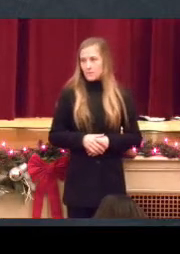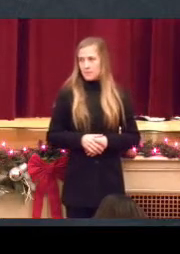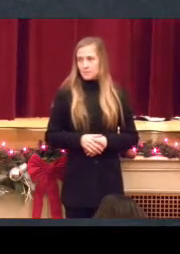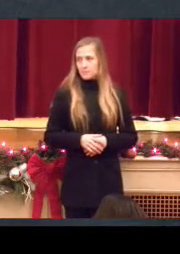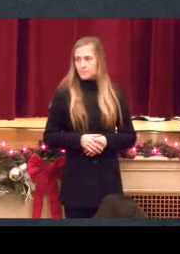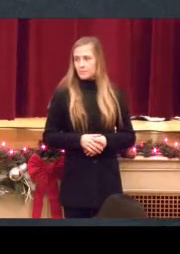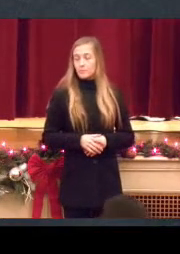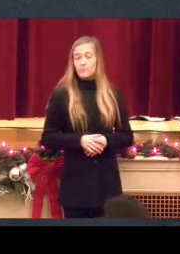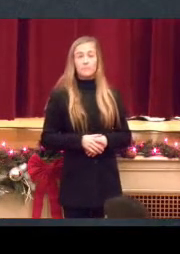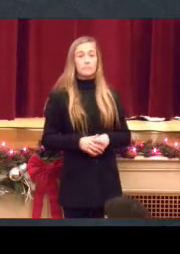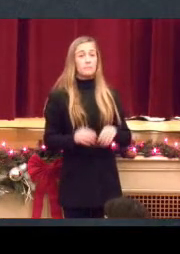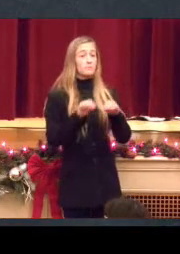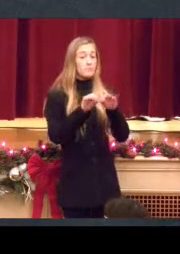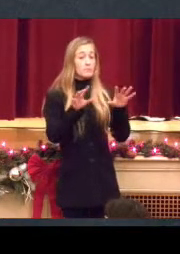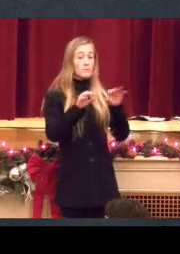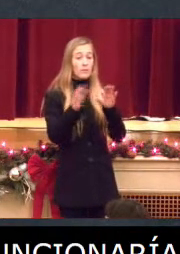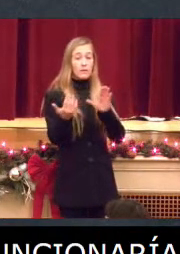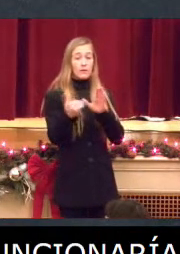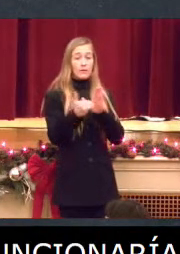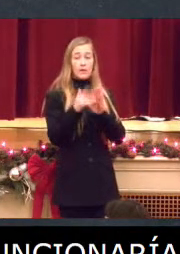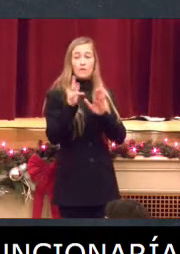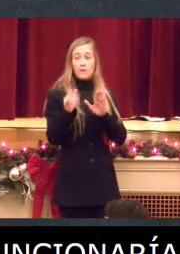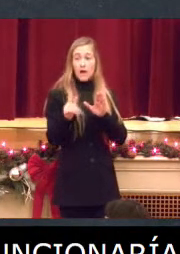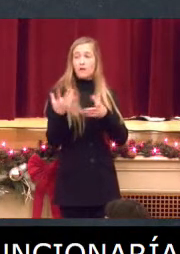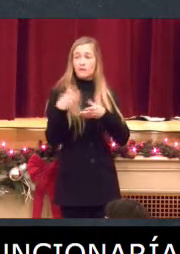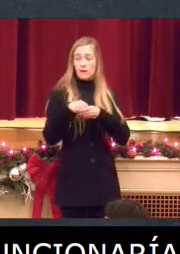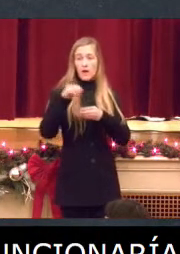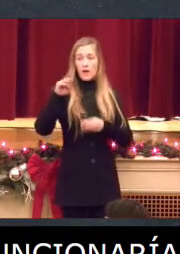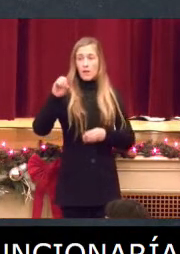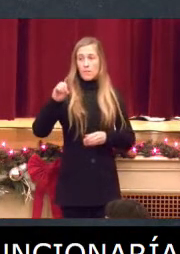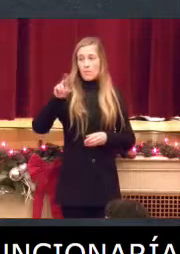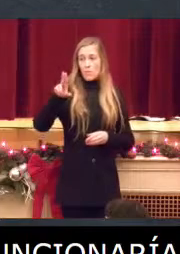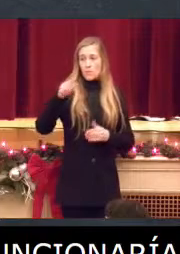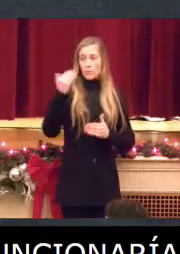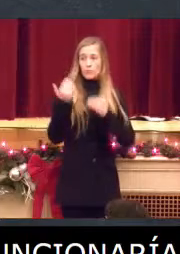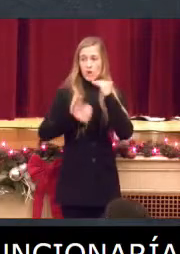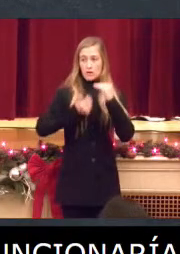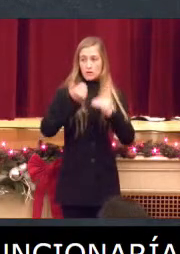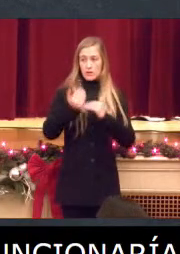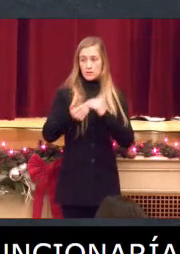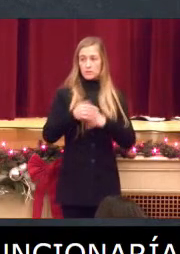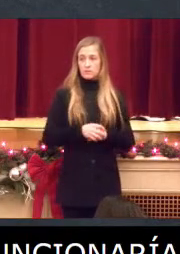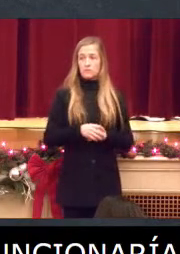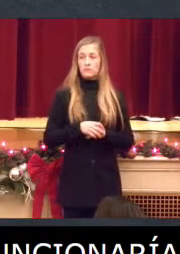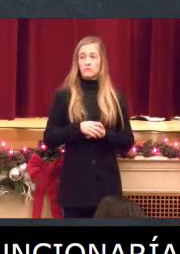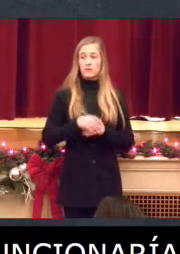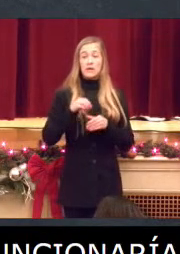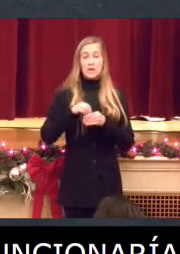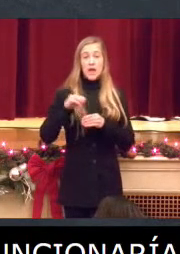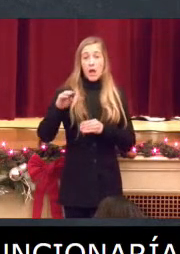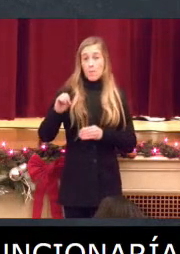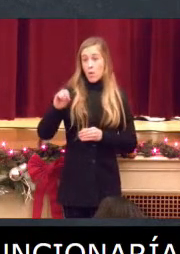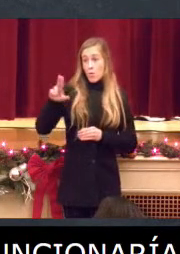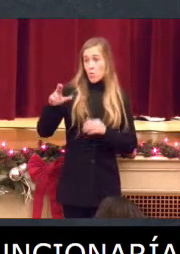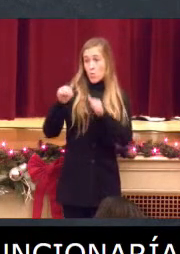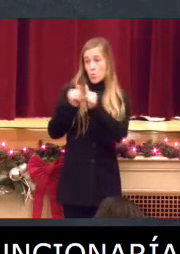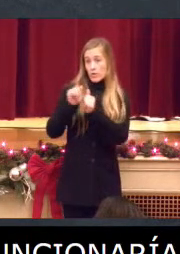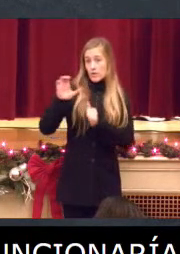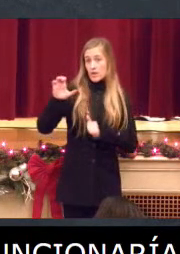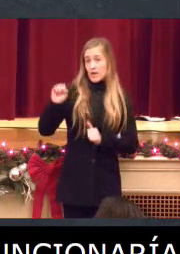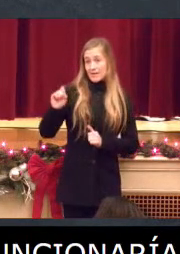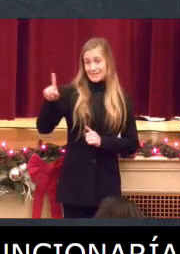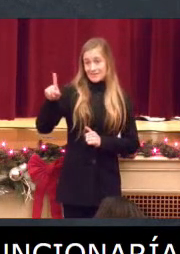So obviously, again, this would be part of the MOU process. We do, in the MOU with Christina,